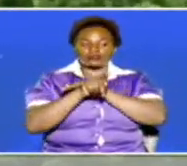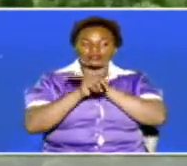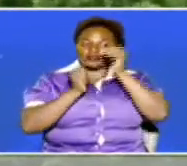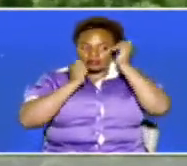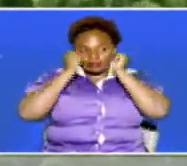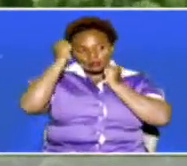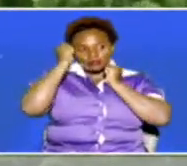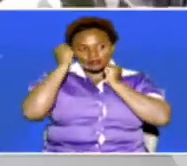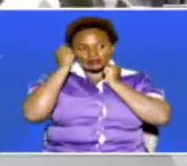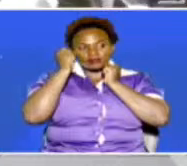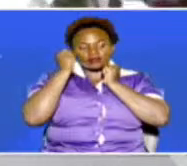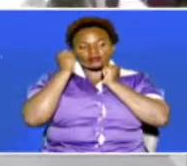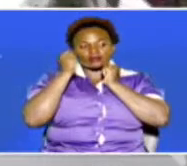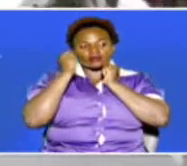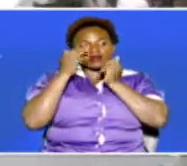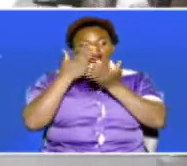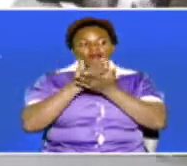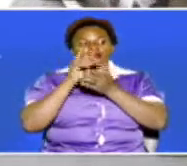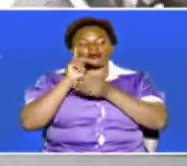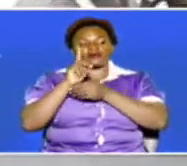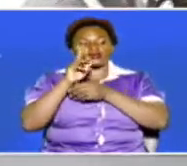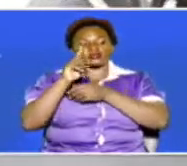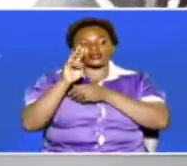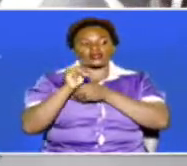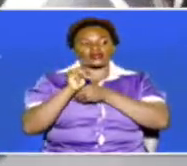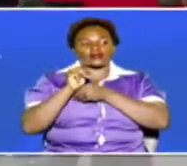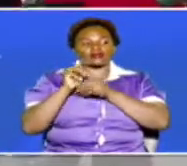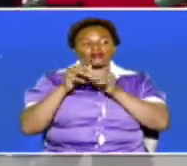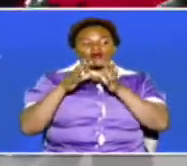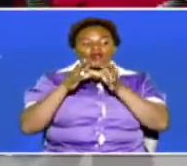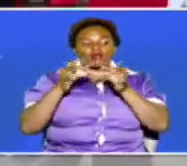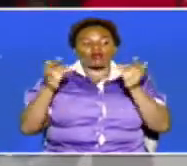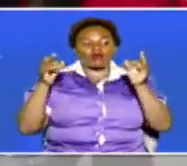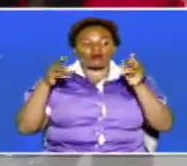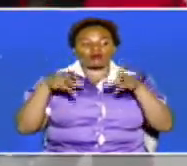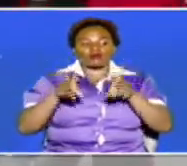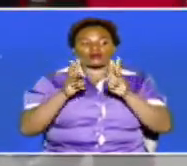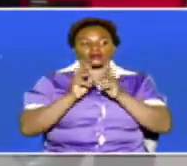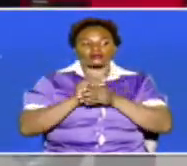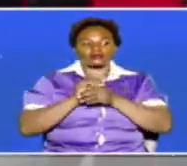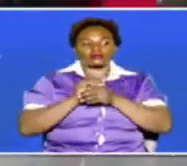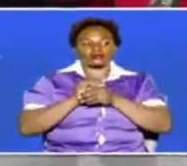and an escort Humvee were part of the 1 kilometer long procession.